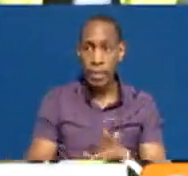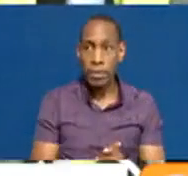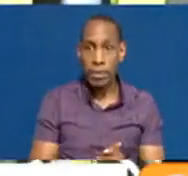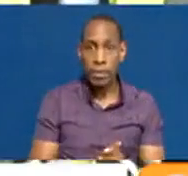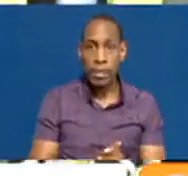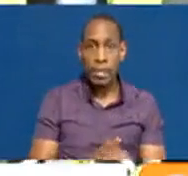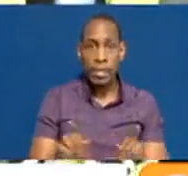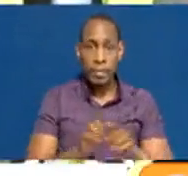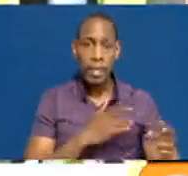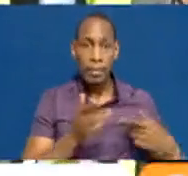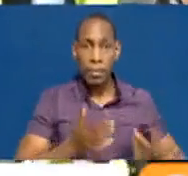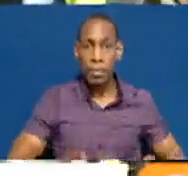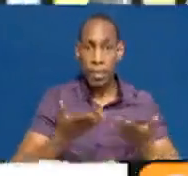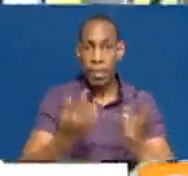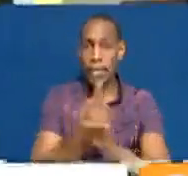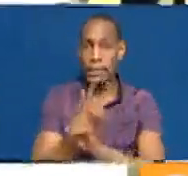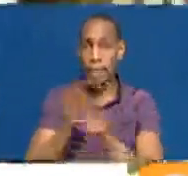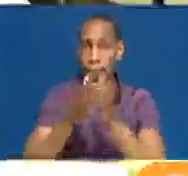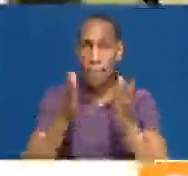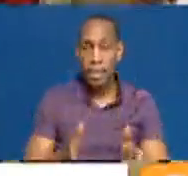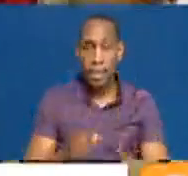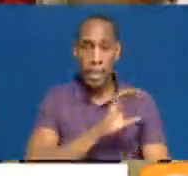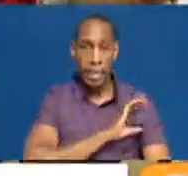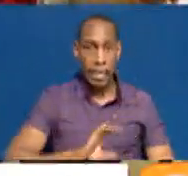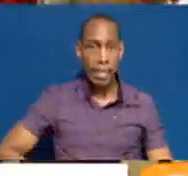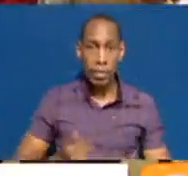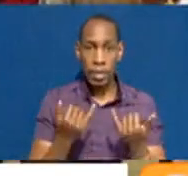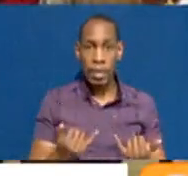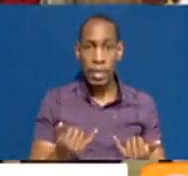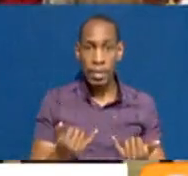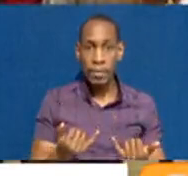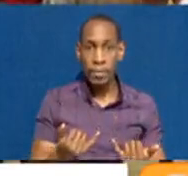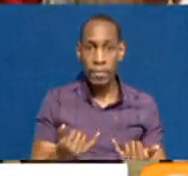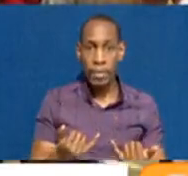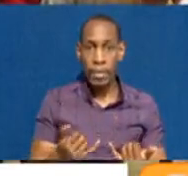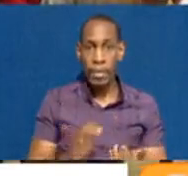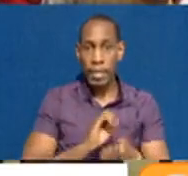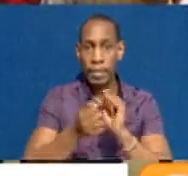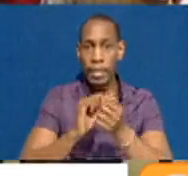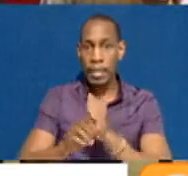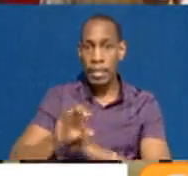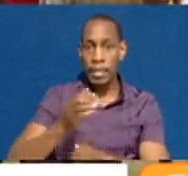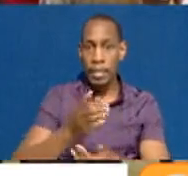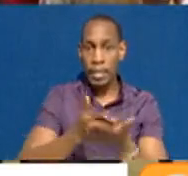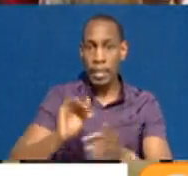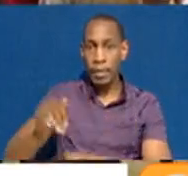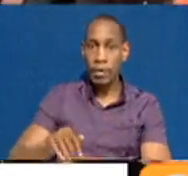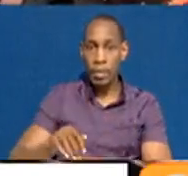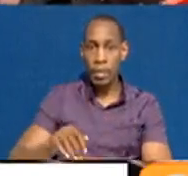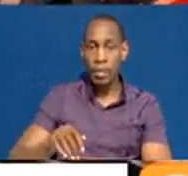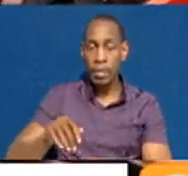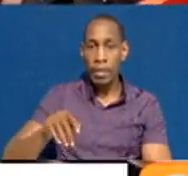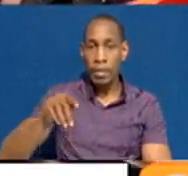with concerns raised by a number of candidates, the commission has reshuffled its sub-county presiding officer within Mombasa.